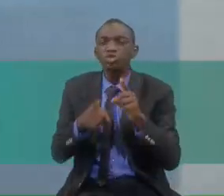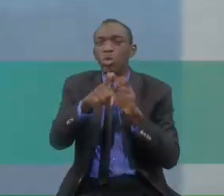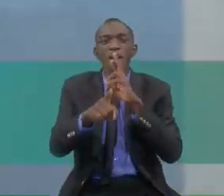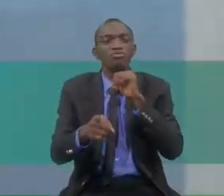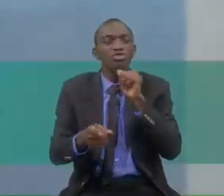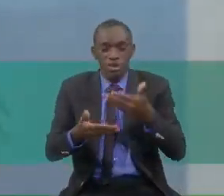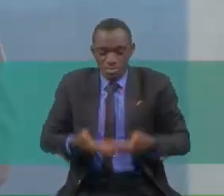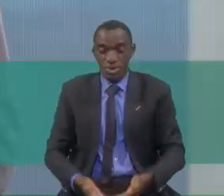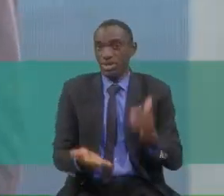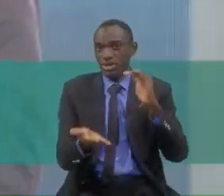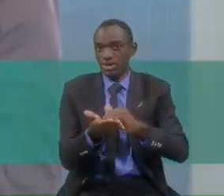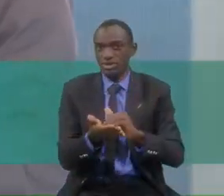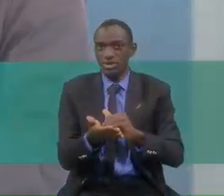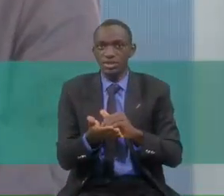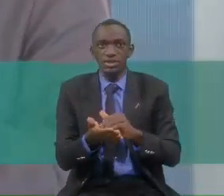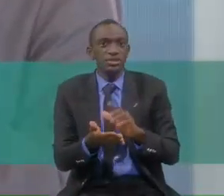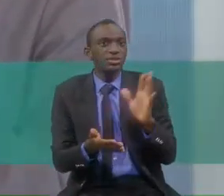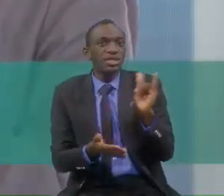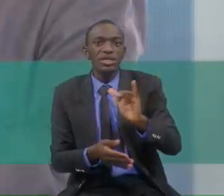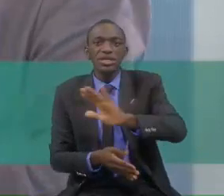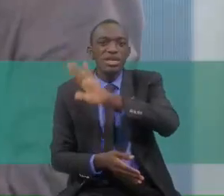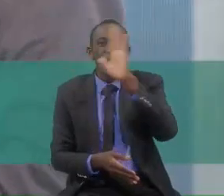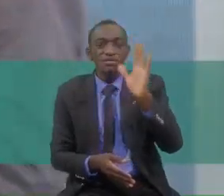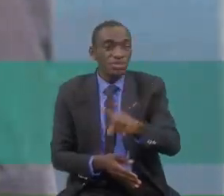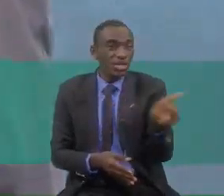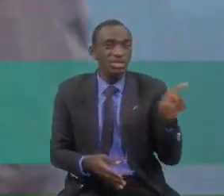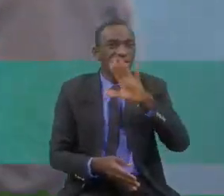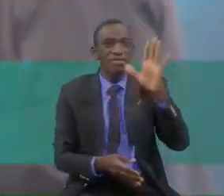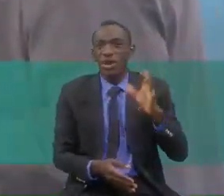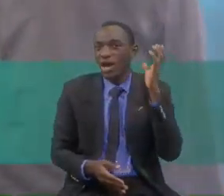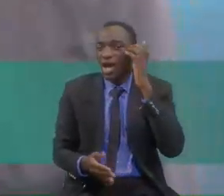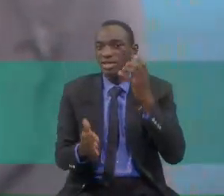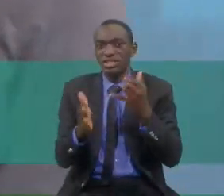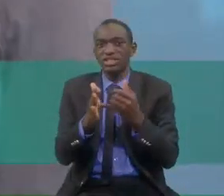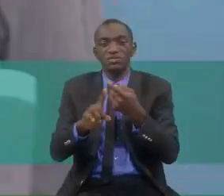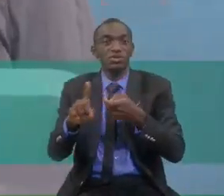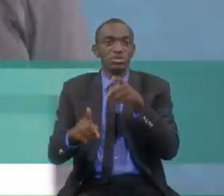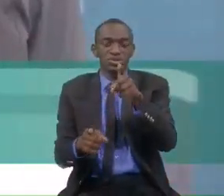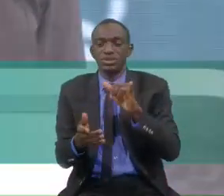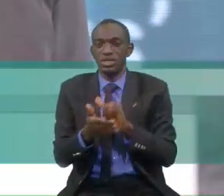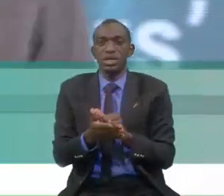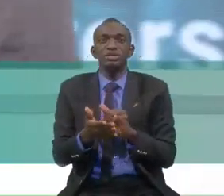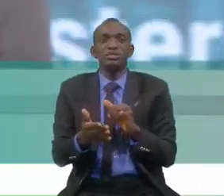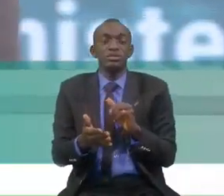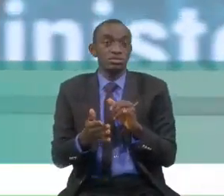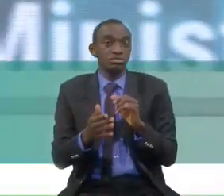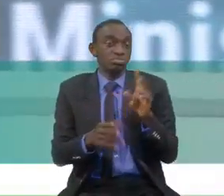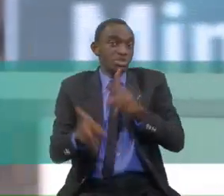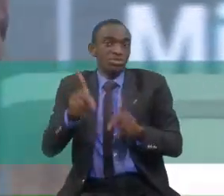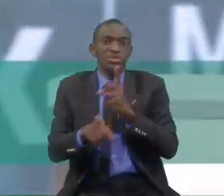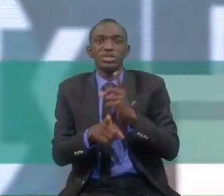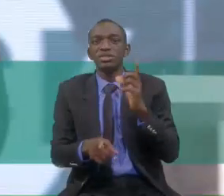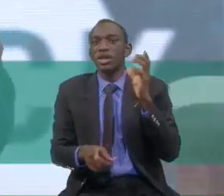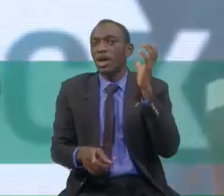heard that from you. All they have always heard is everybody is born again, and you are